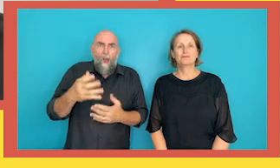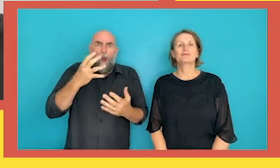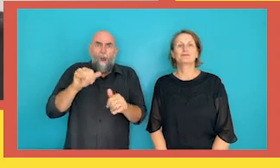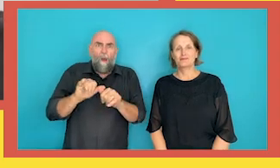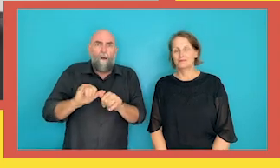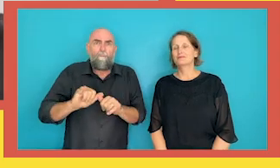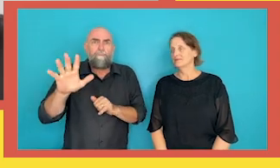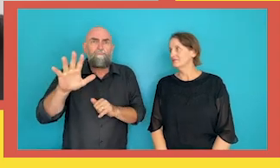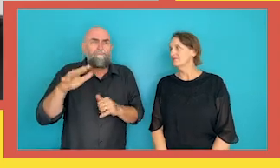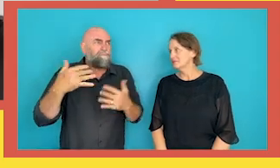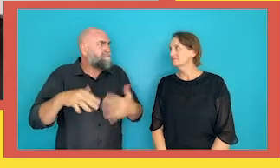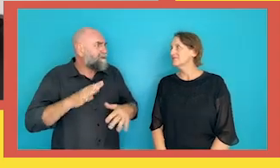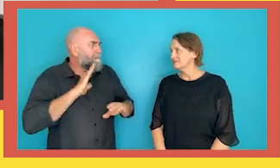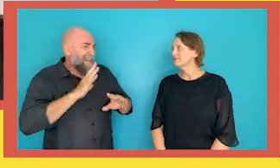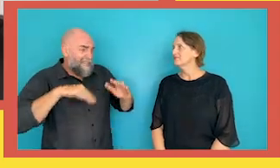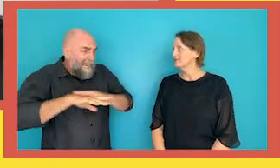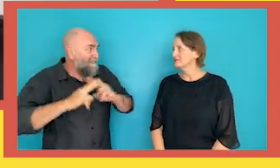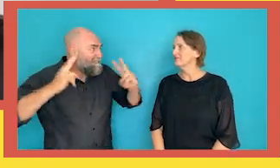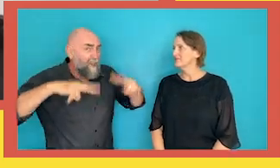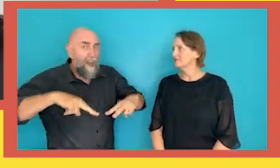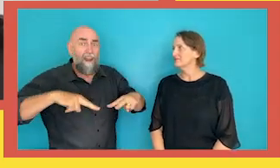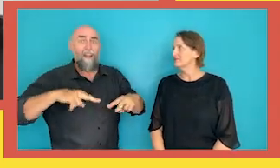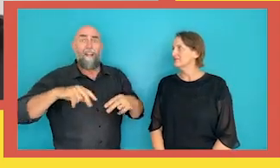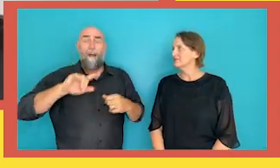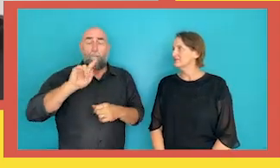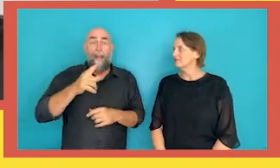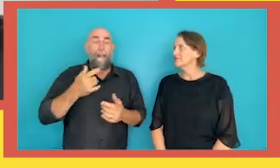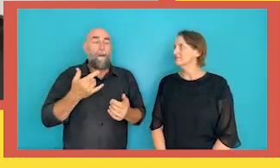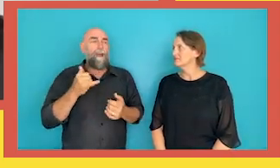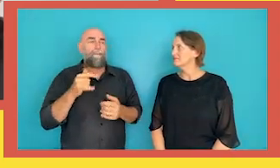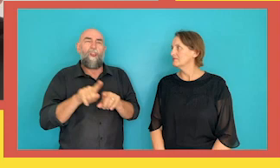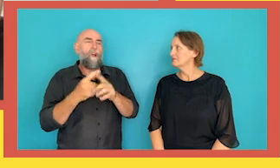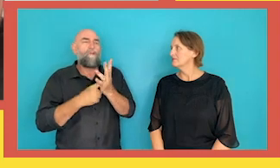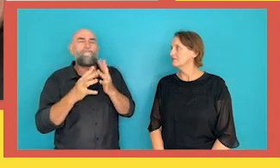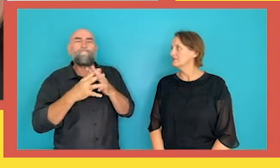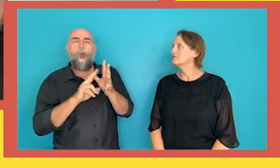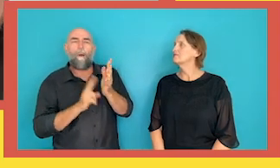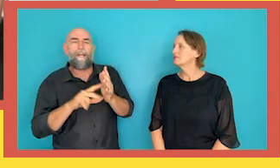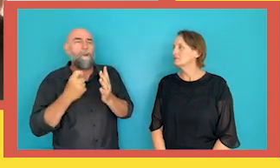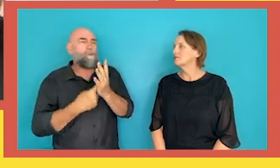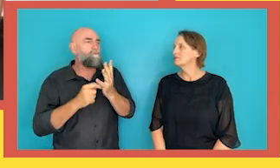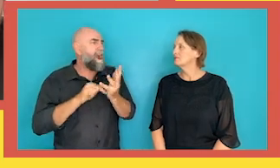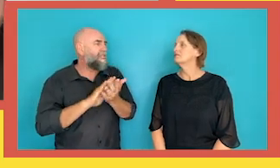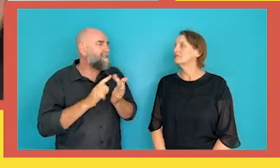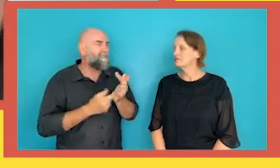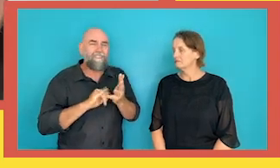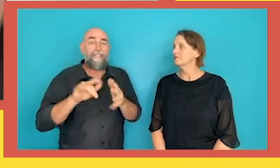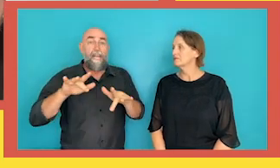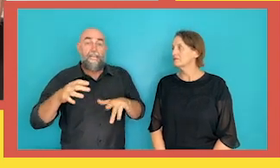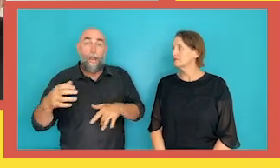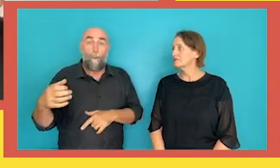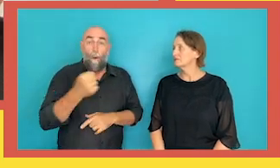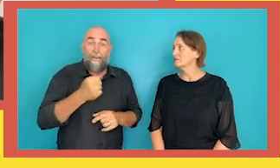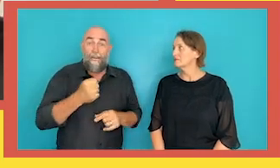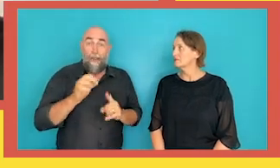games. They may have made a final, but then all of a sudden it's somebody like Rowan Crothers, who was yet to